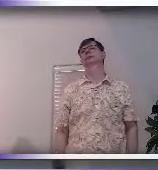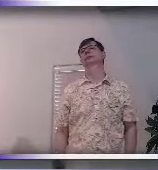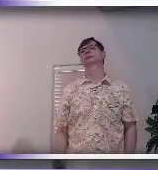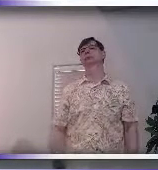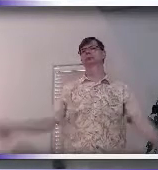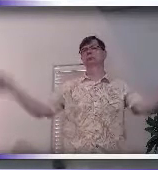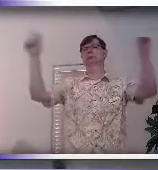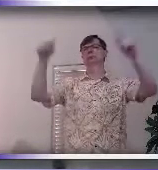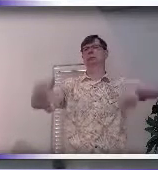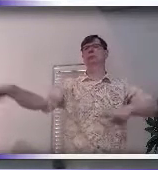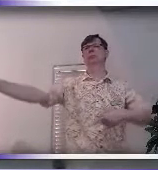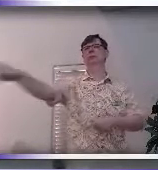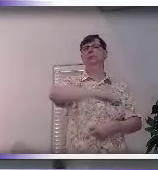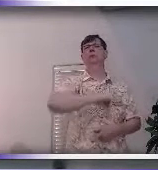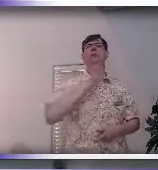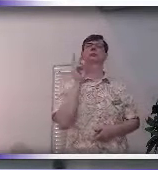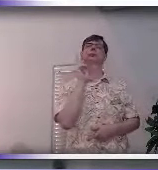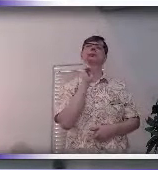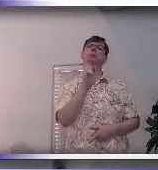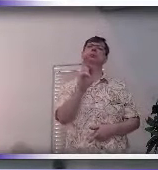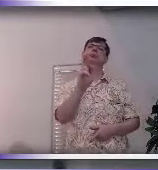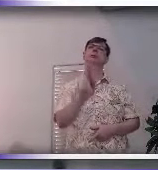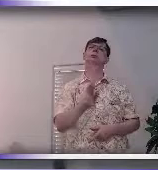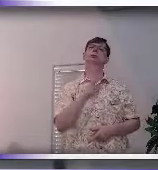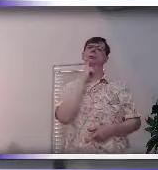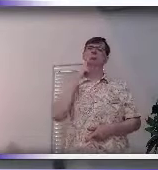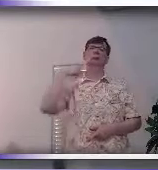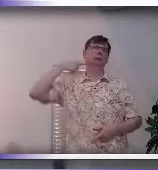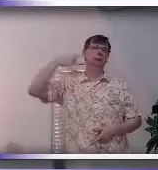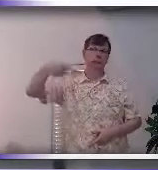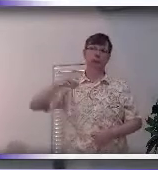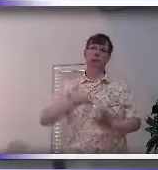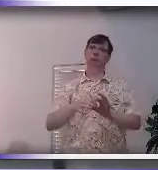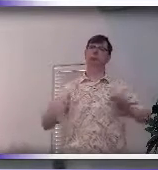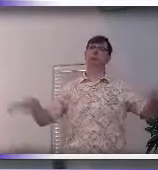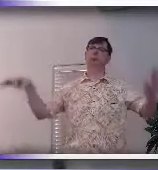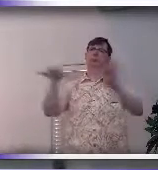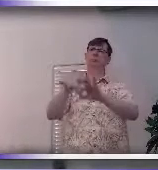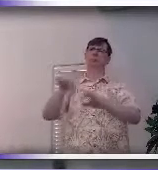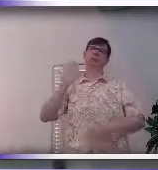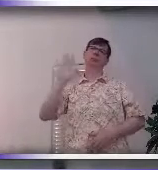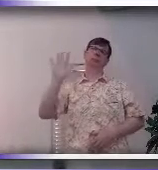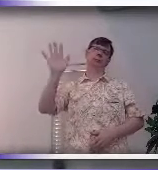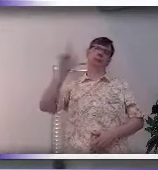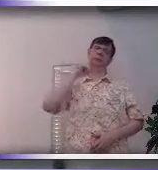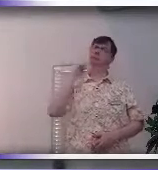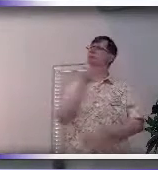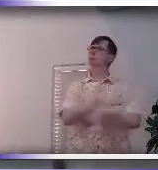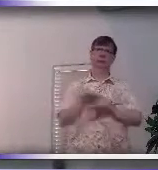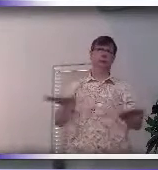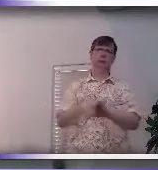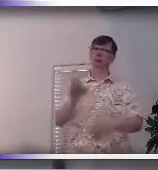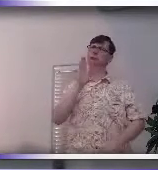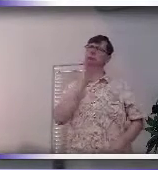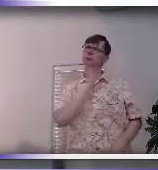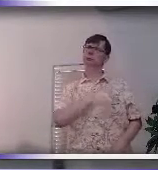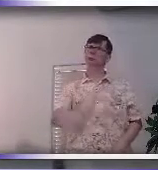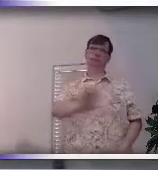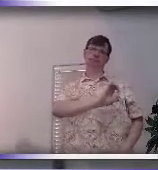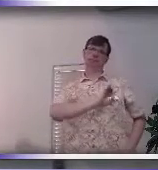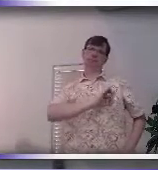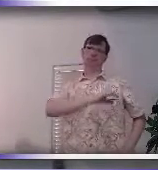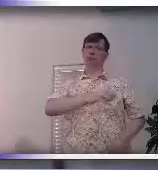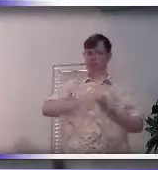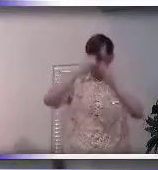And here we are. The truth is, we are part of that because there is nothing else to be. And so our commitment